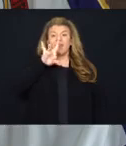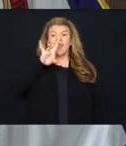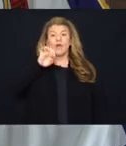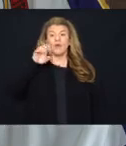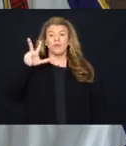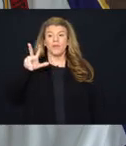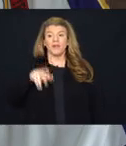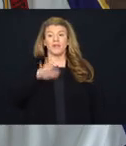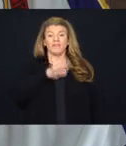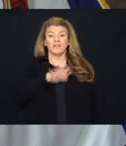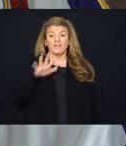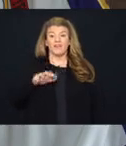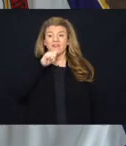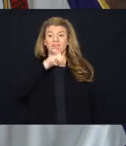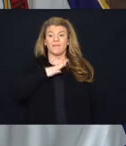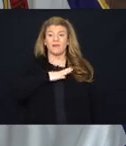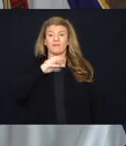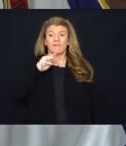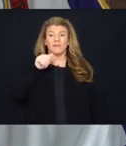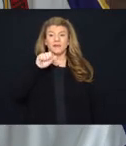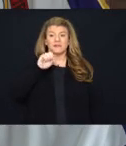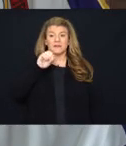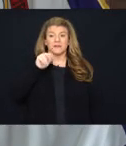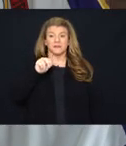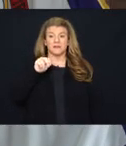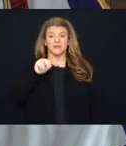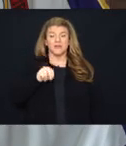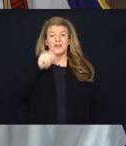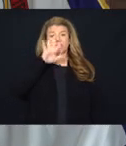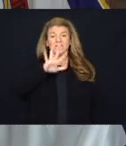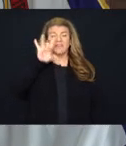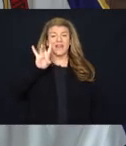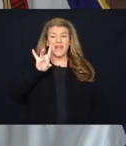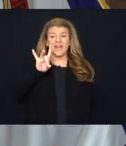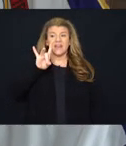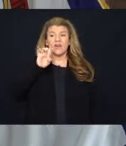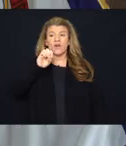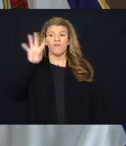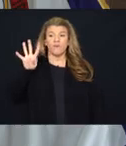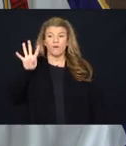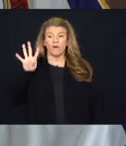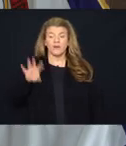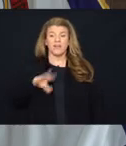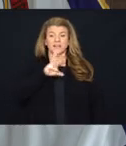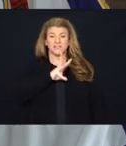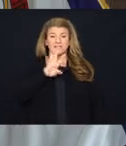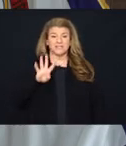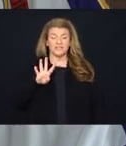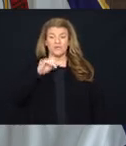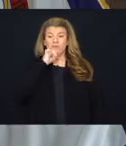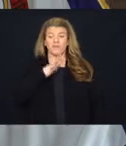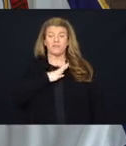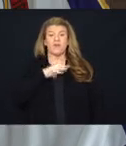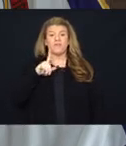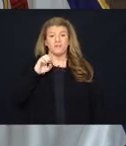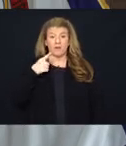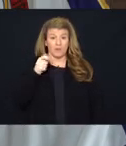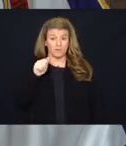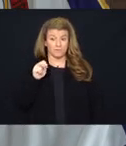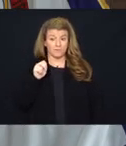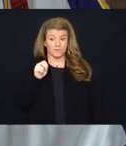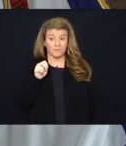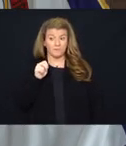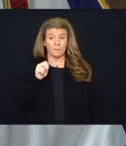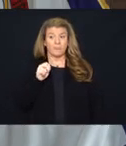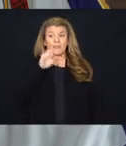death, a 55-year-old female from Mason County. The 5,804th death, a 64-year-old female from Logan County.